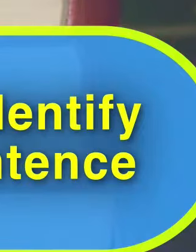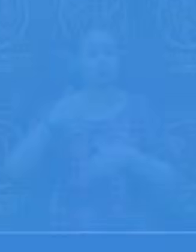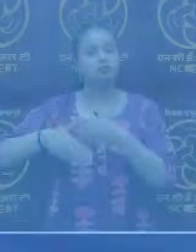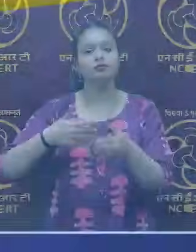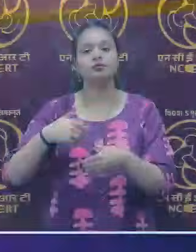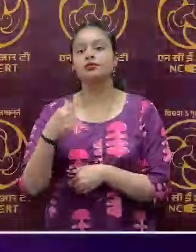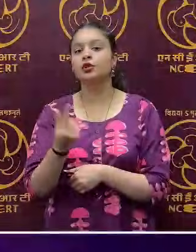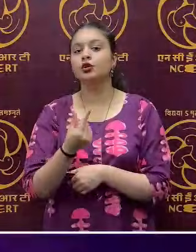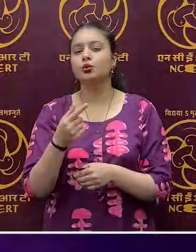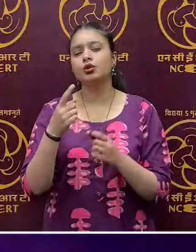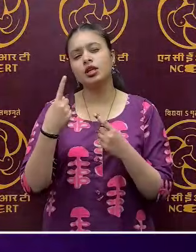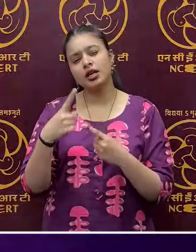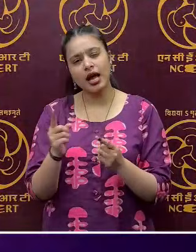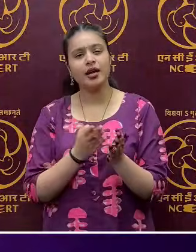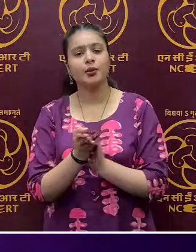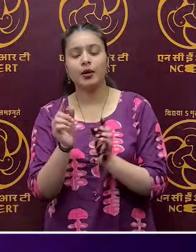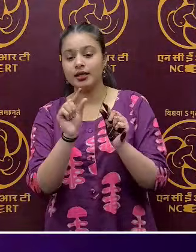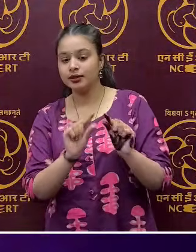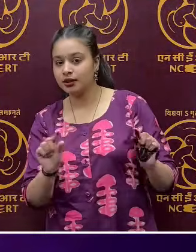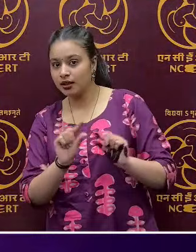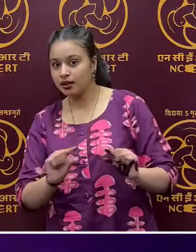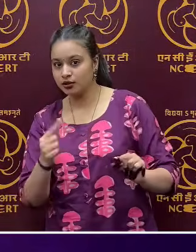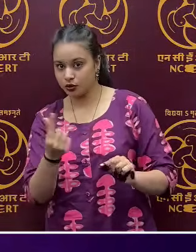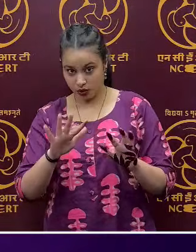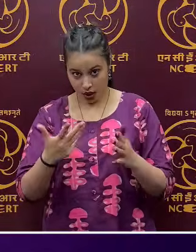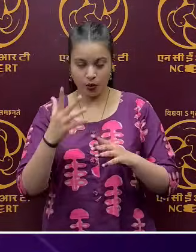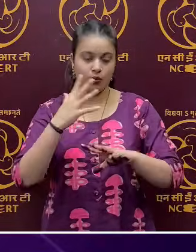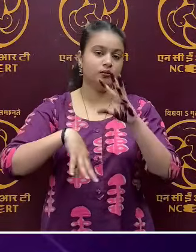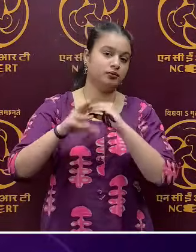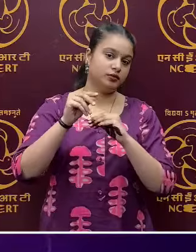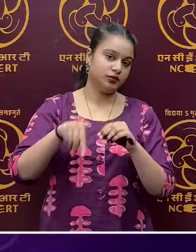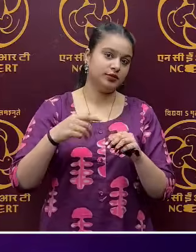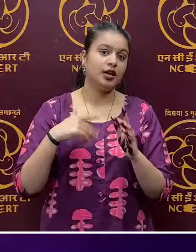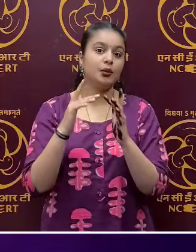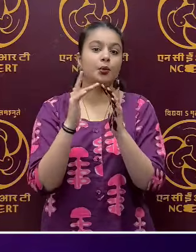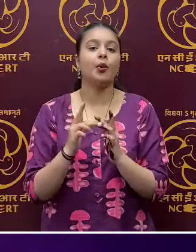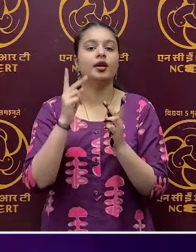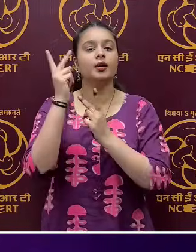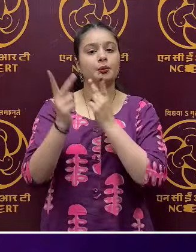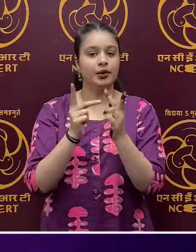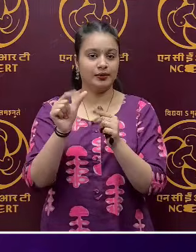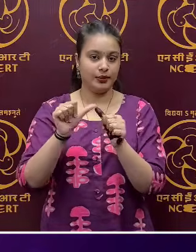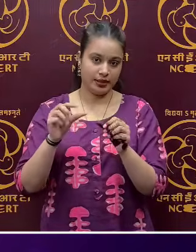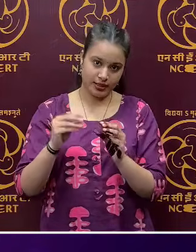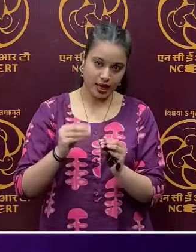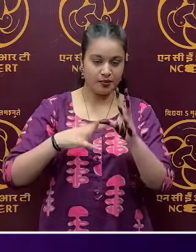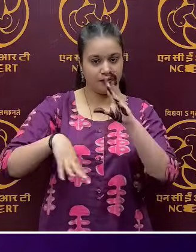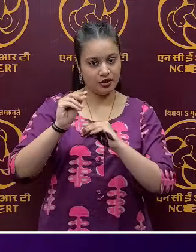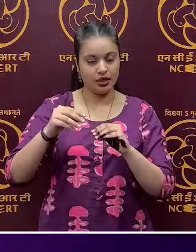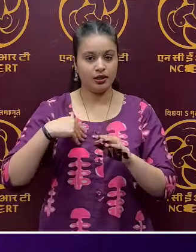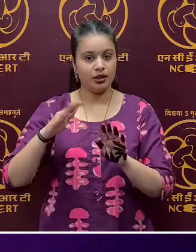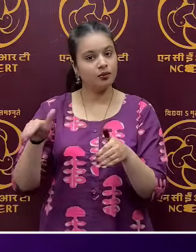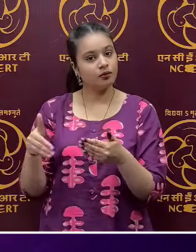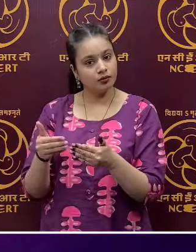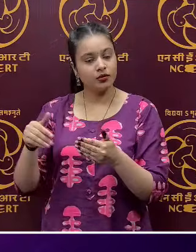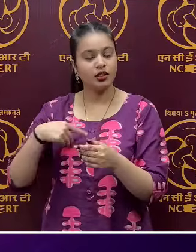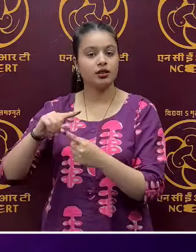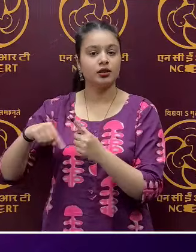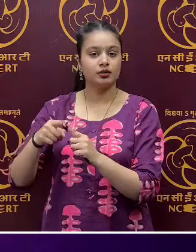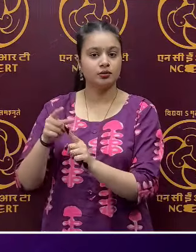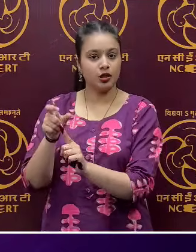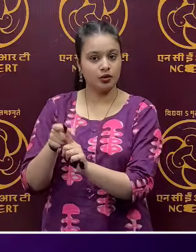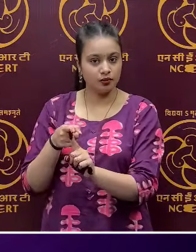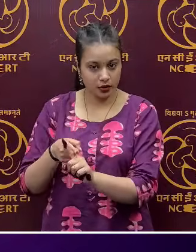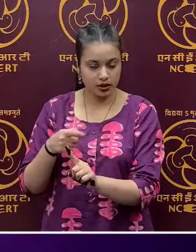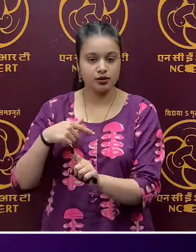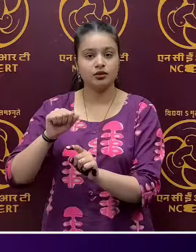them correctly in a sentence? This is what we're going to learn through virtual lab today. Now, before I actually introduce you to our expert and tell